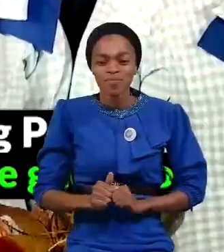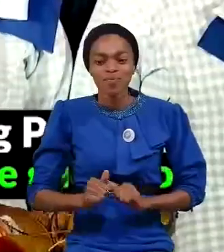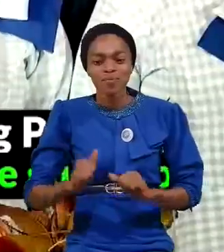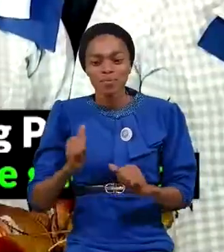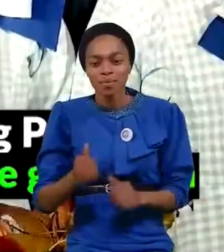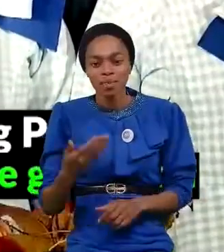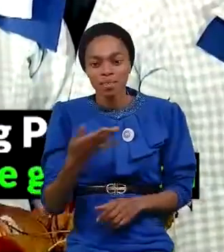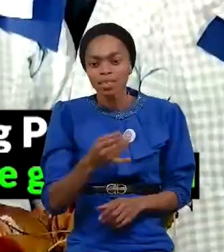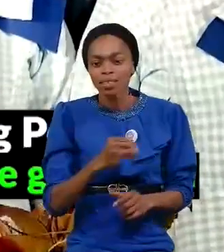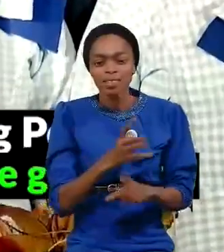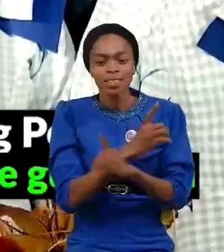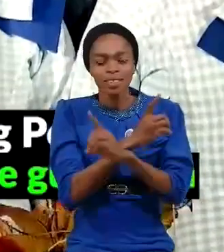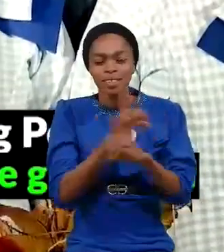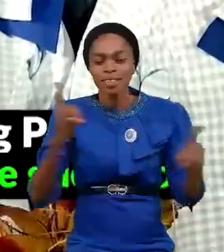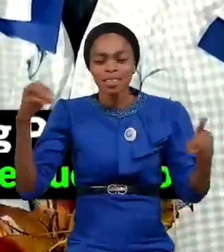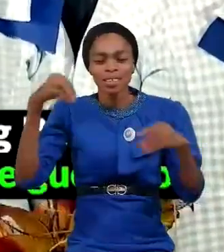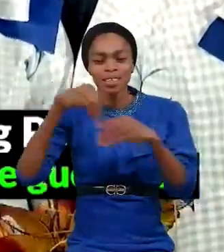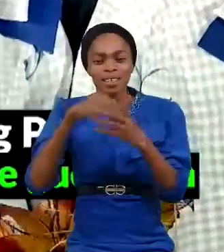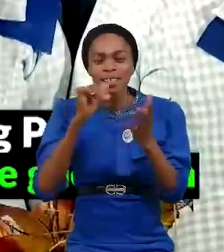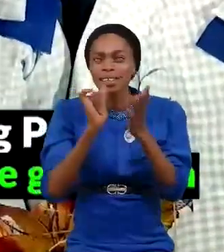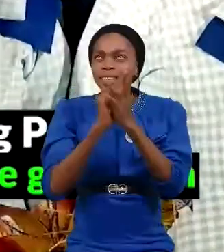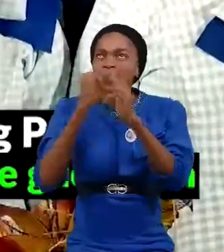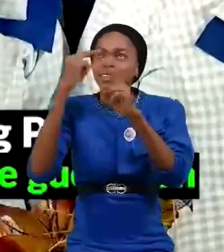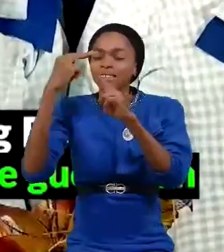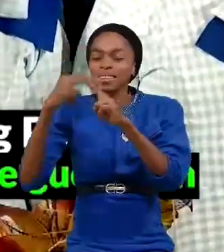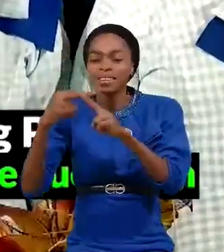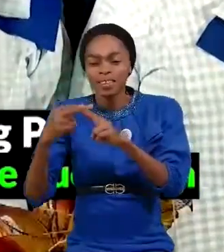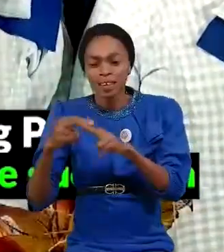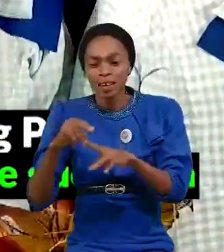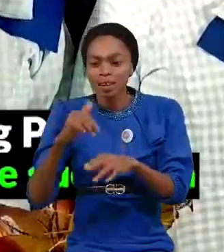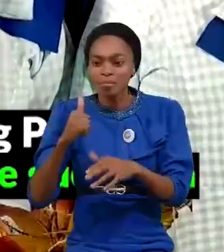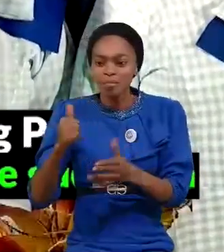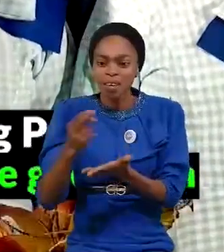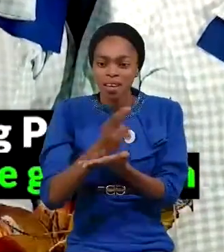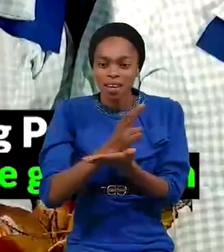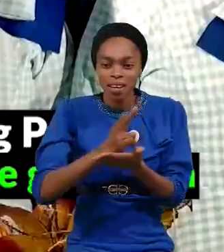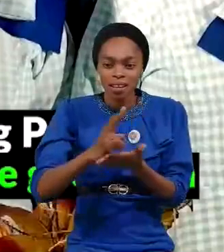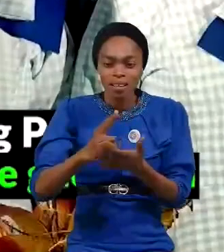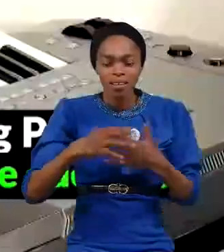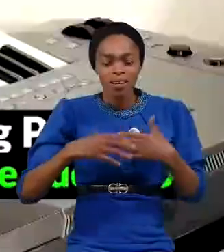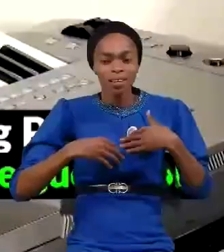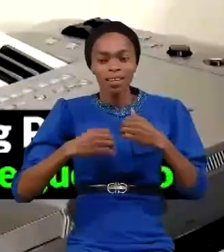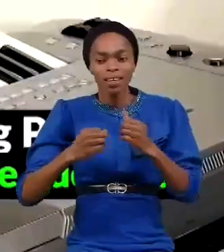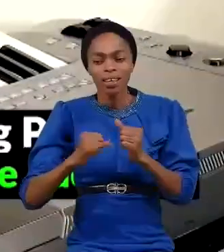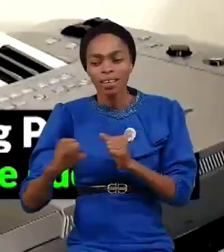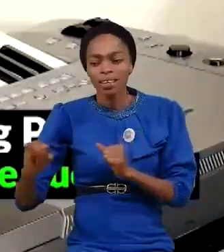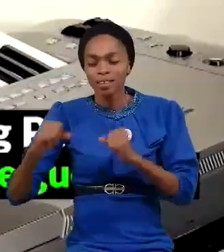There's deliverance in that name, a holy healing power.